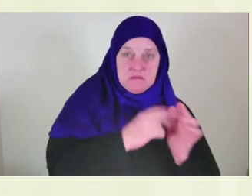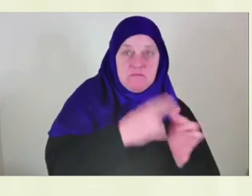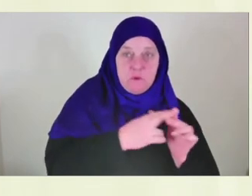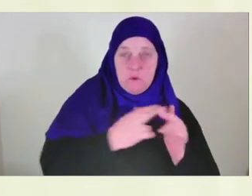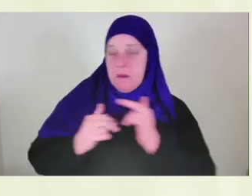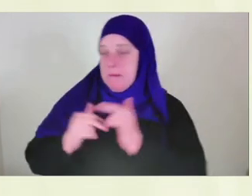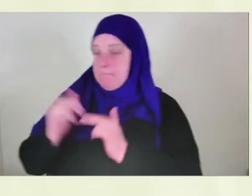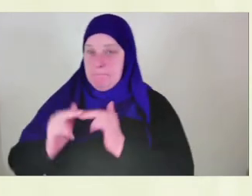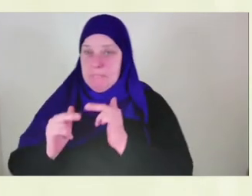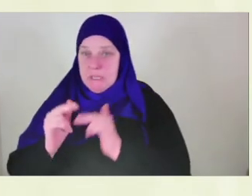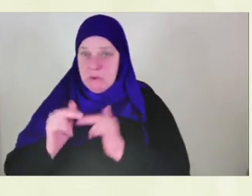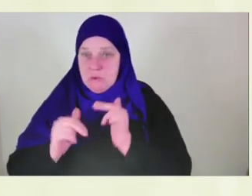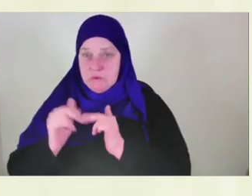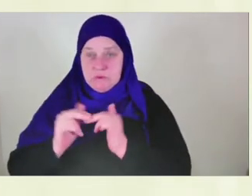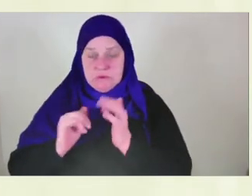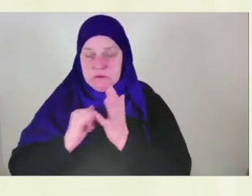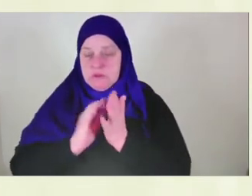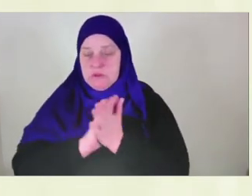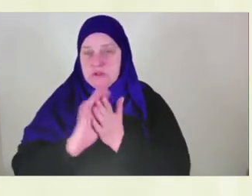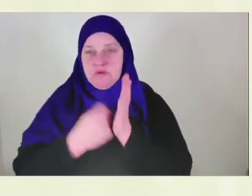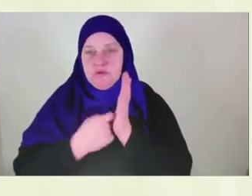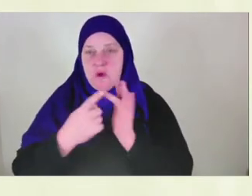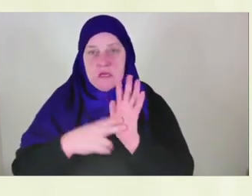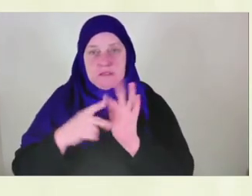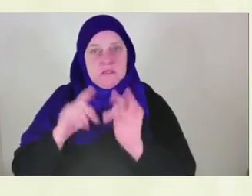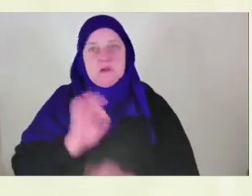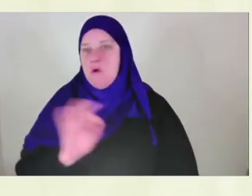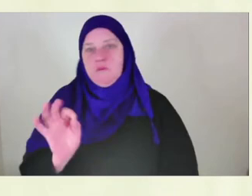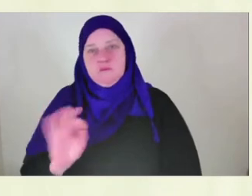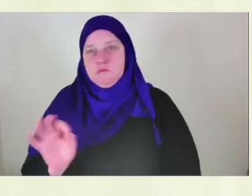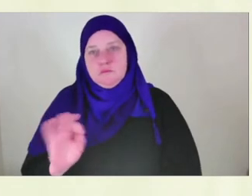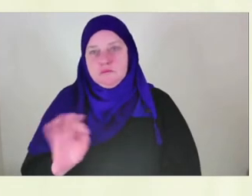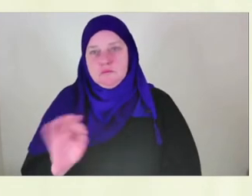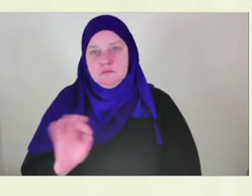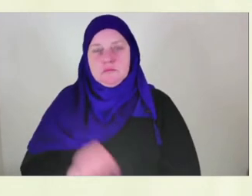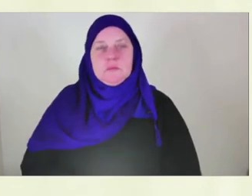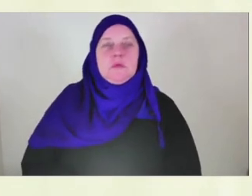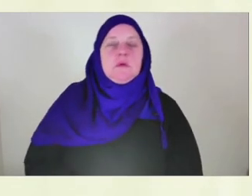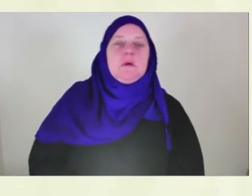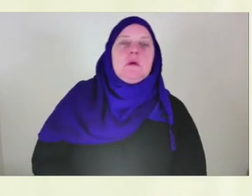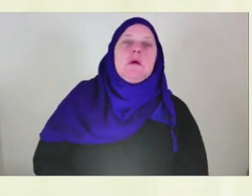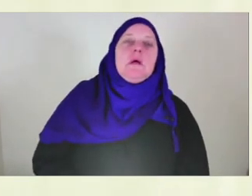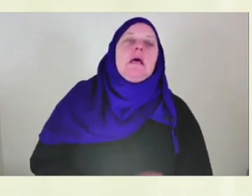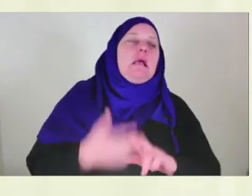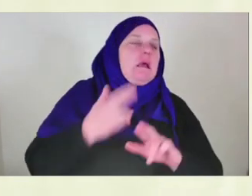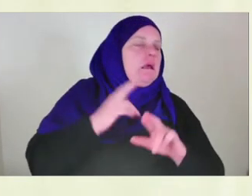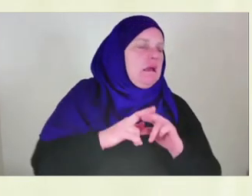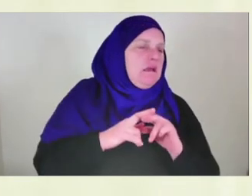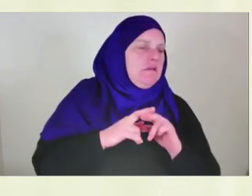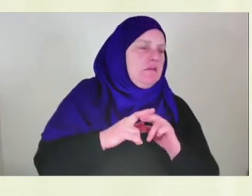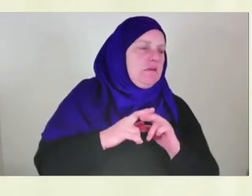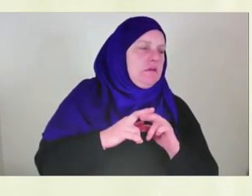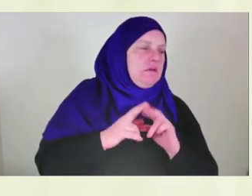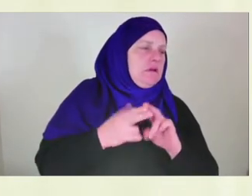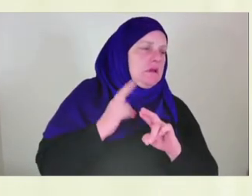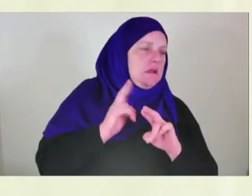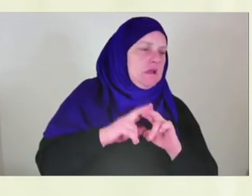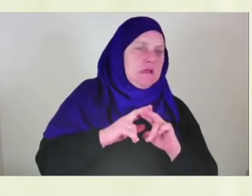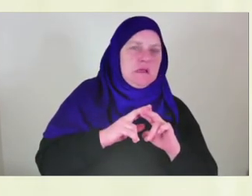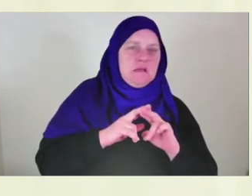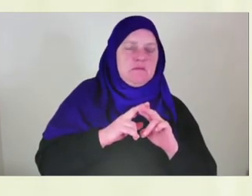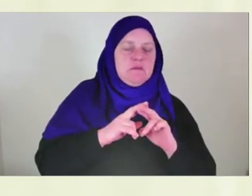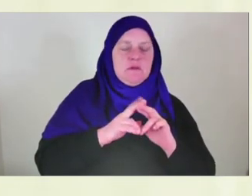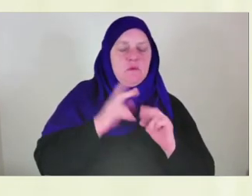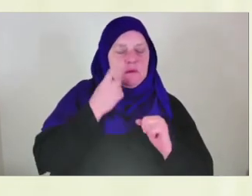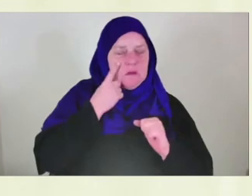lives. Rich lives. Even their children. You don't go to Najaf and see Sayyid Muhammad